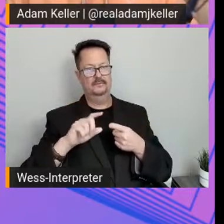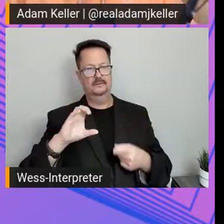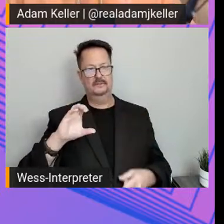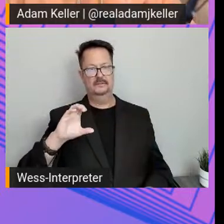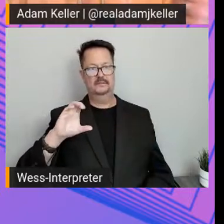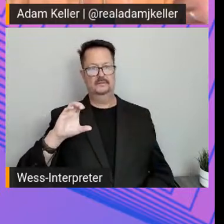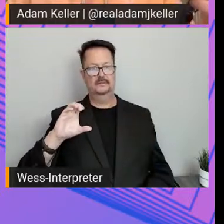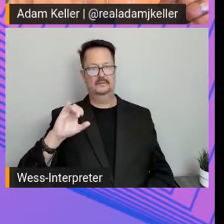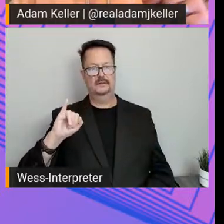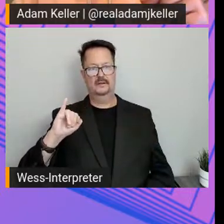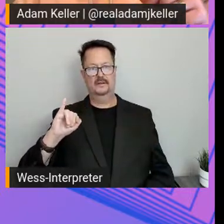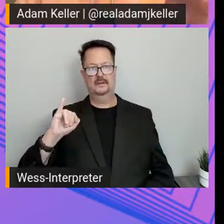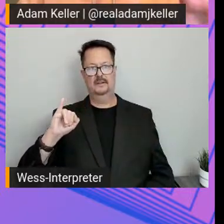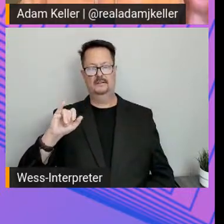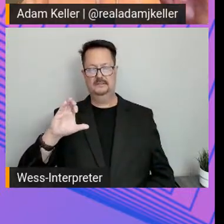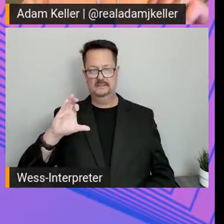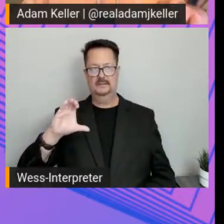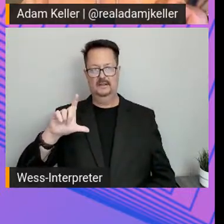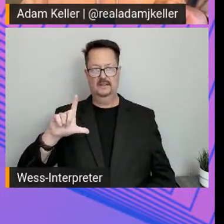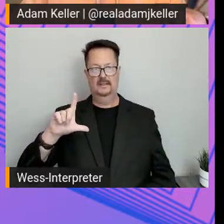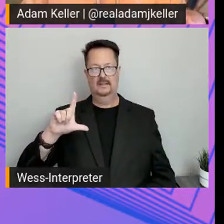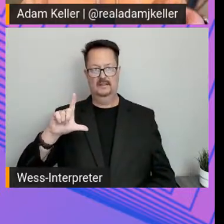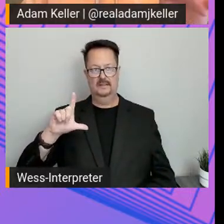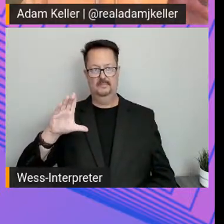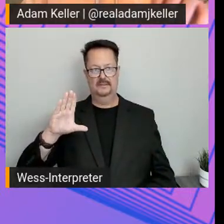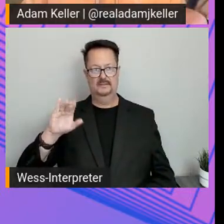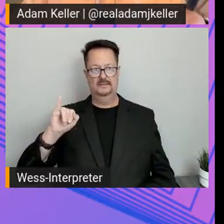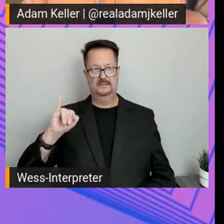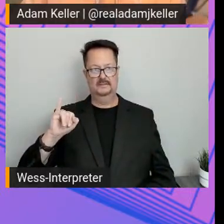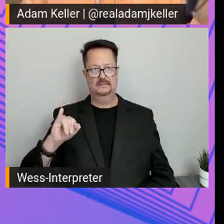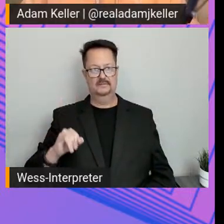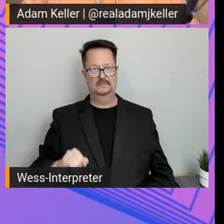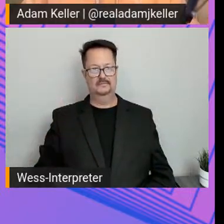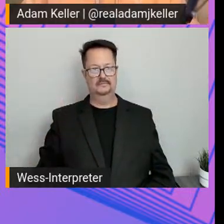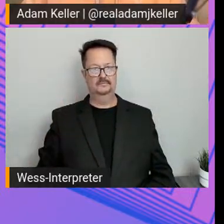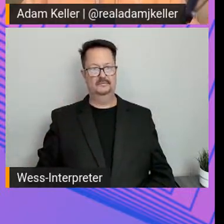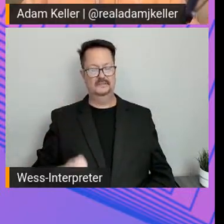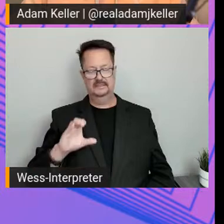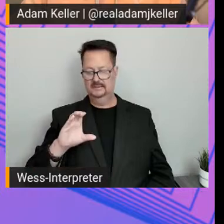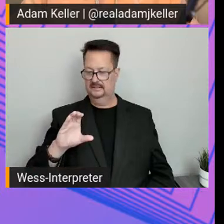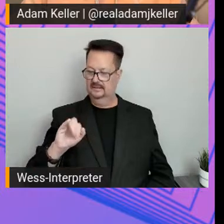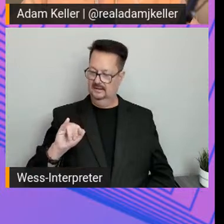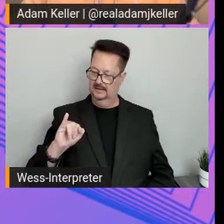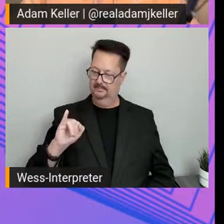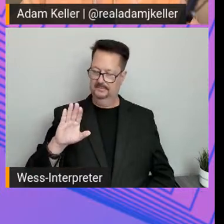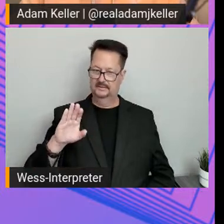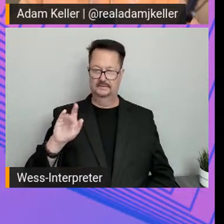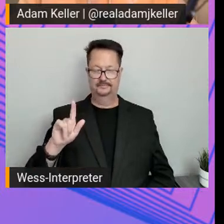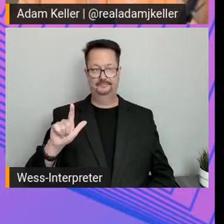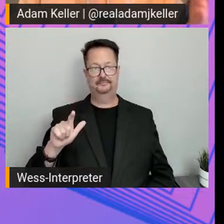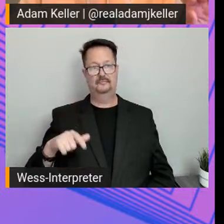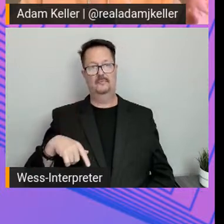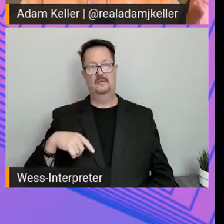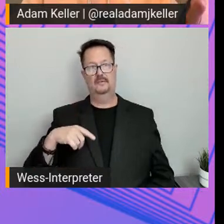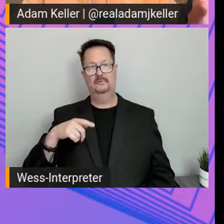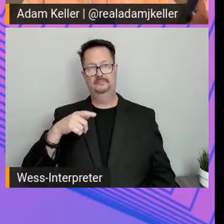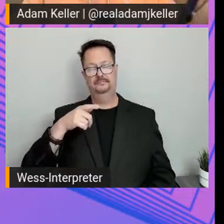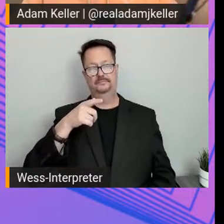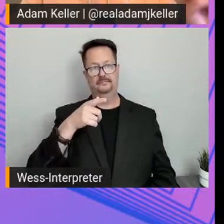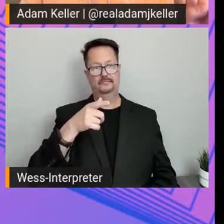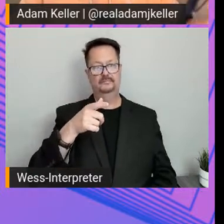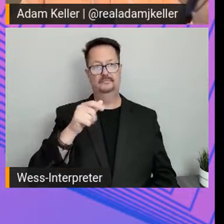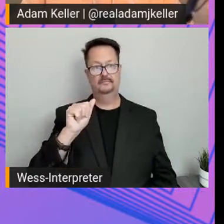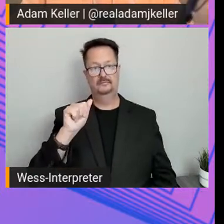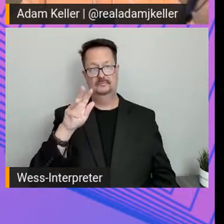Okay, so I'm going to move a little bit faster here. I think I'm talking a lot. So with the Copilot CLI, it is a